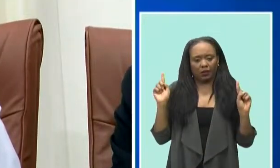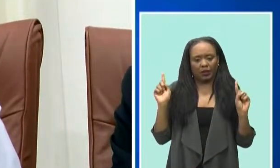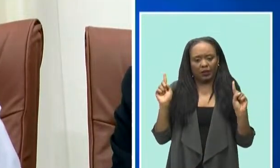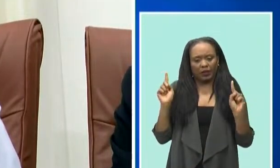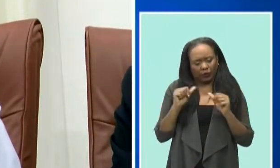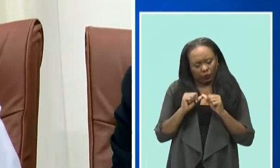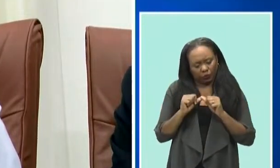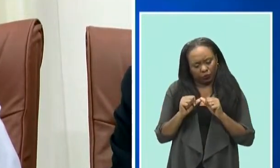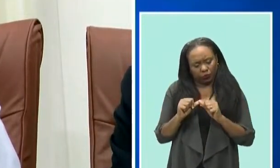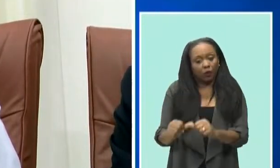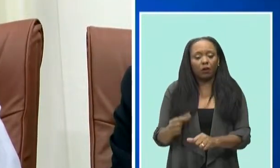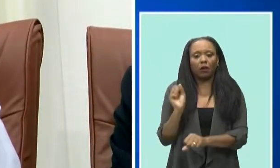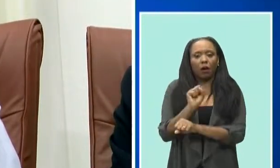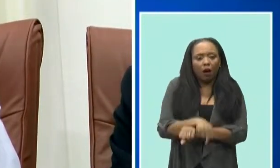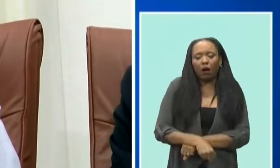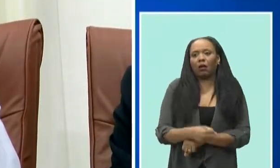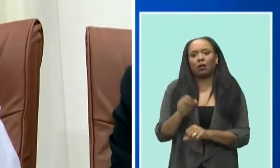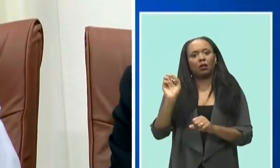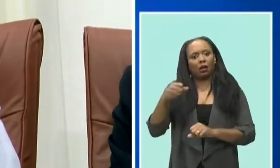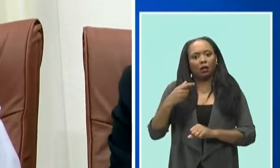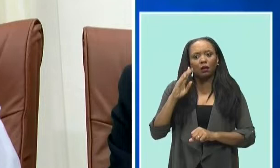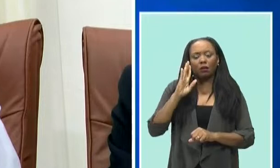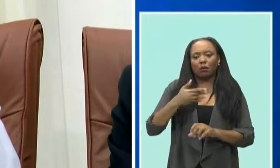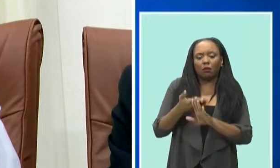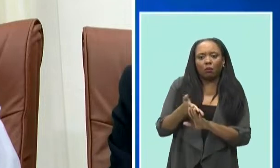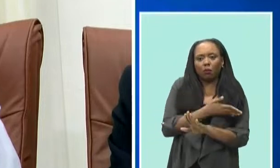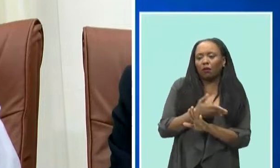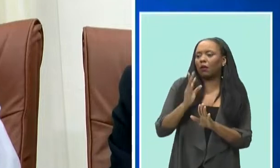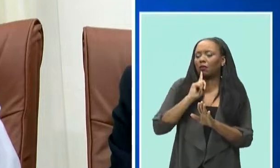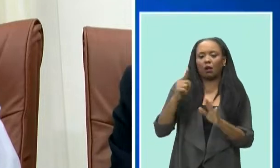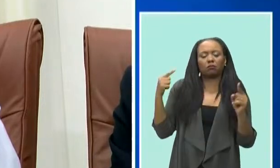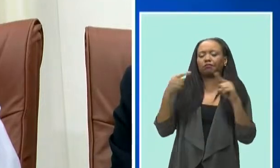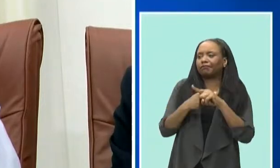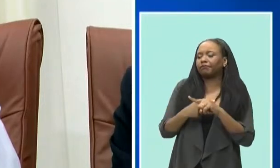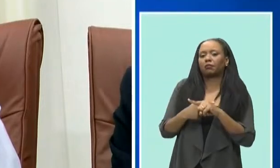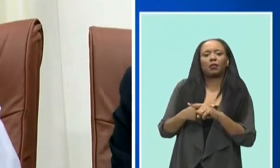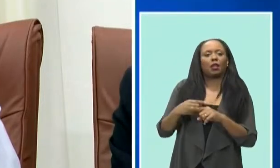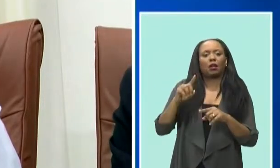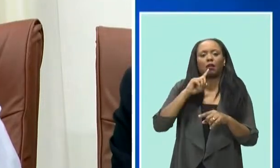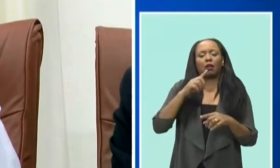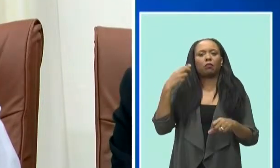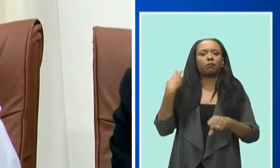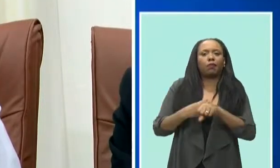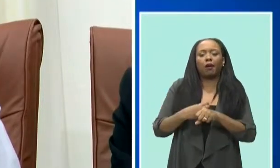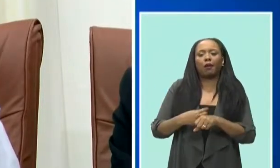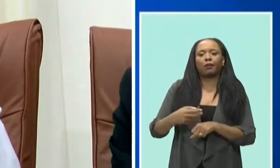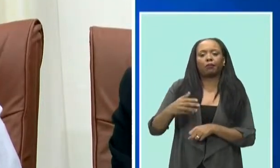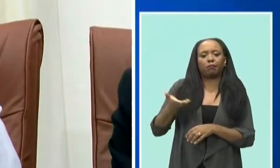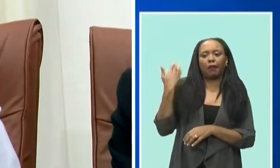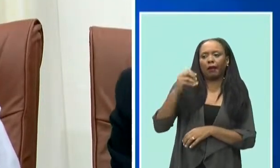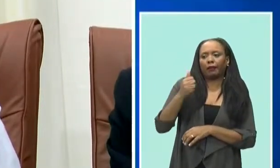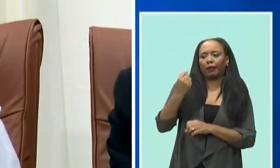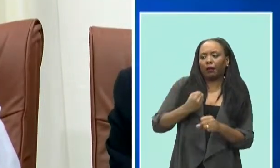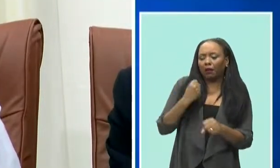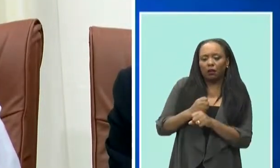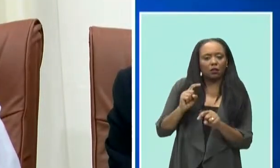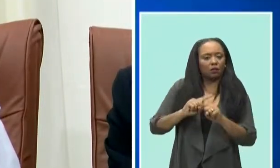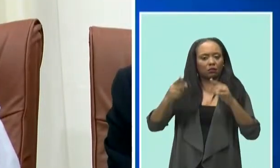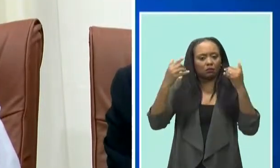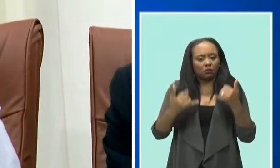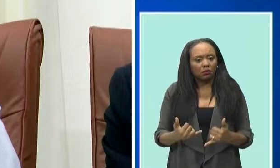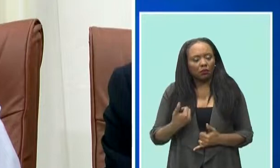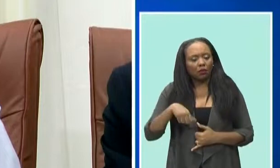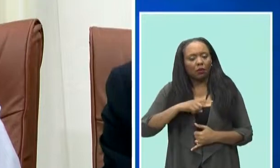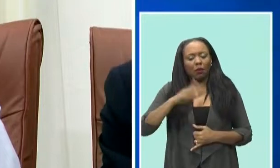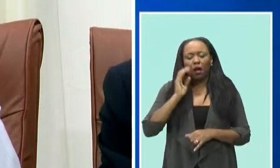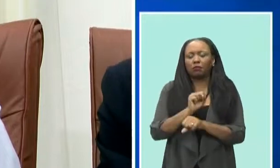overcome what really was a very turbulent and difficult legacy after a lost decade. But equally, we shall not